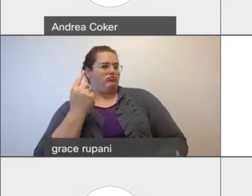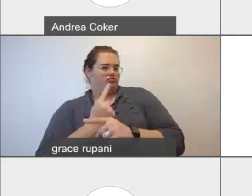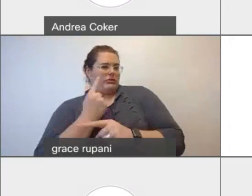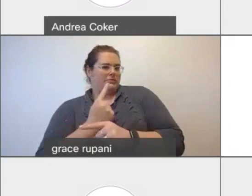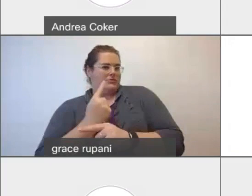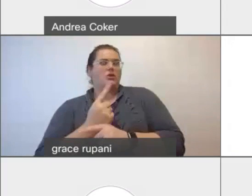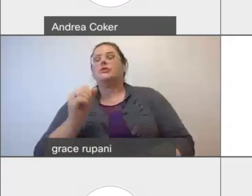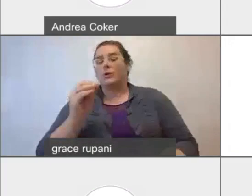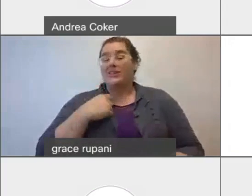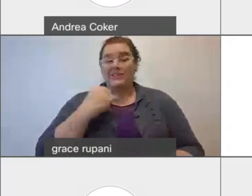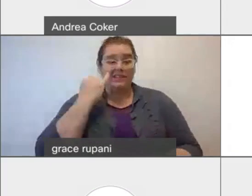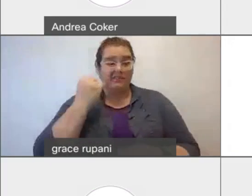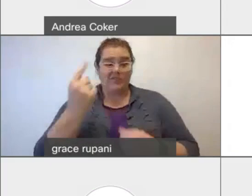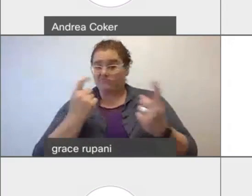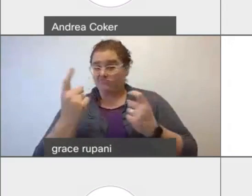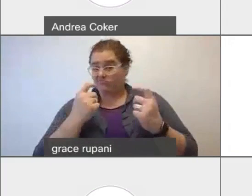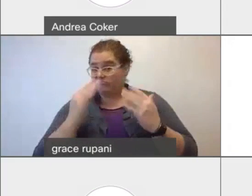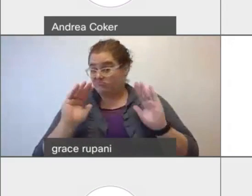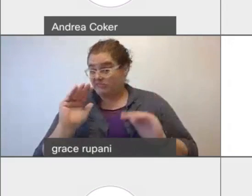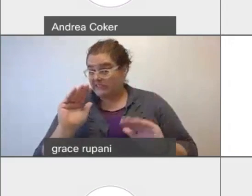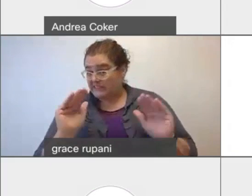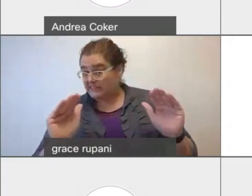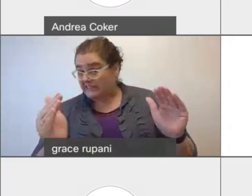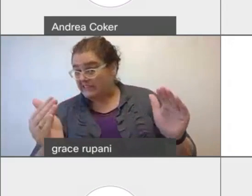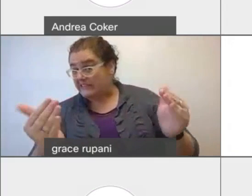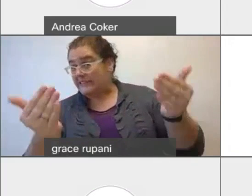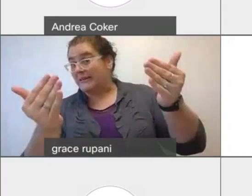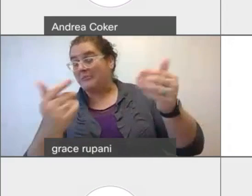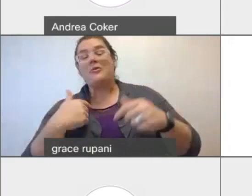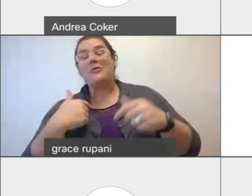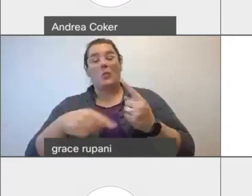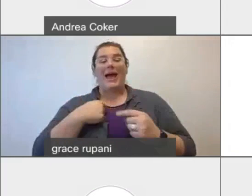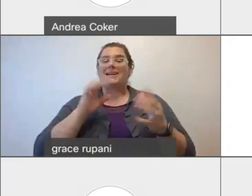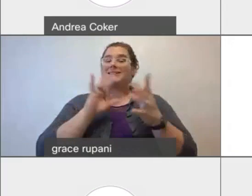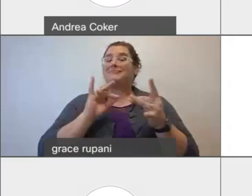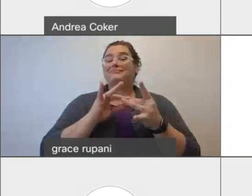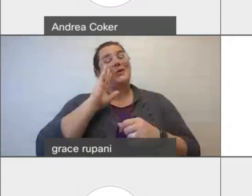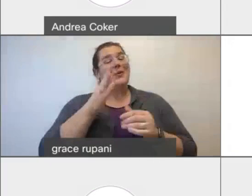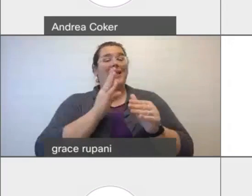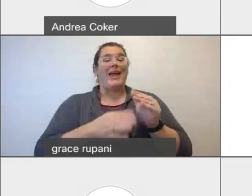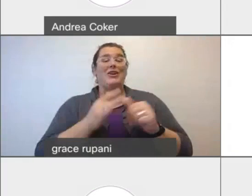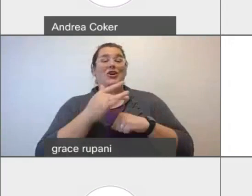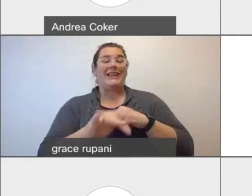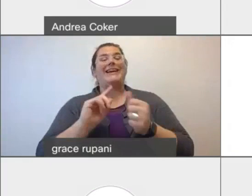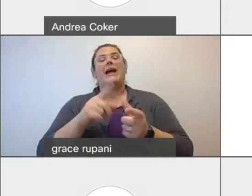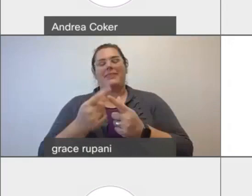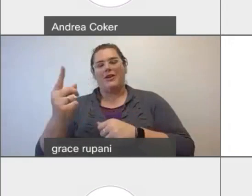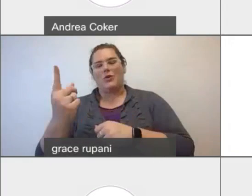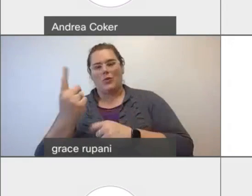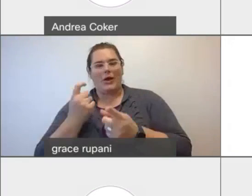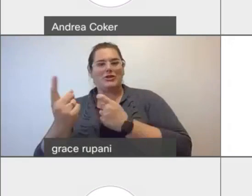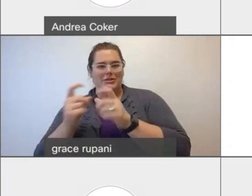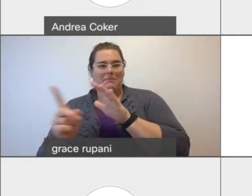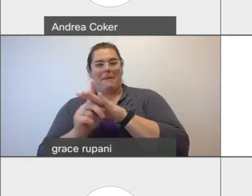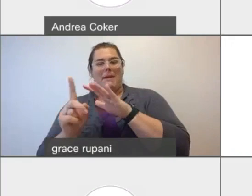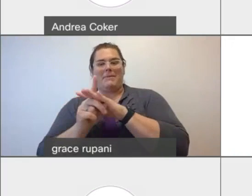more questions, we'll usually once we say we'll end early, we then get a couple questions. So we'll end